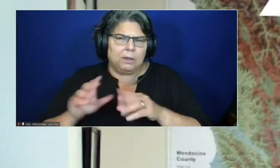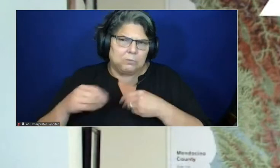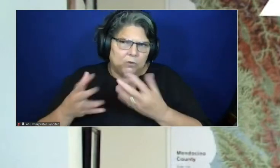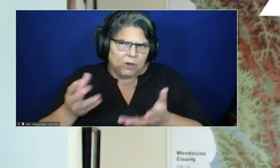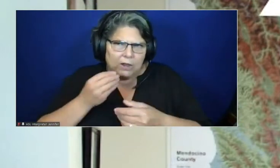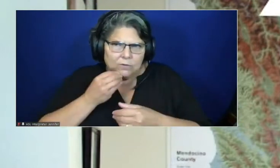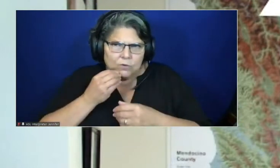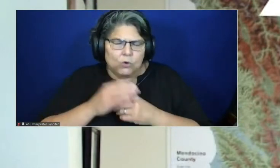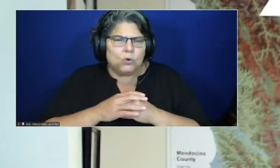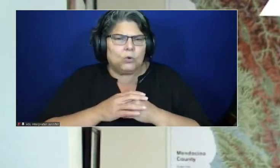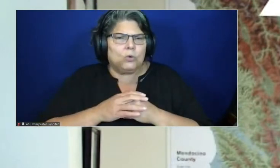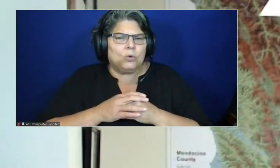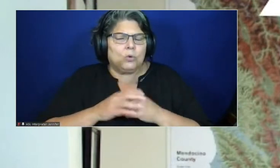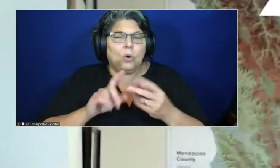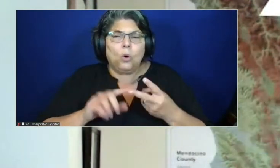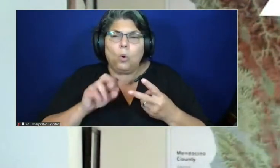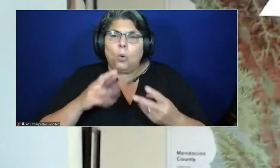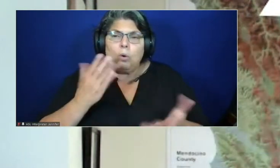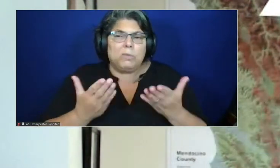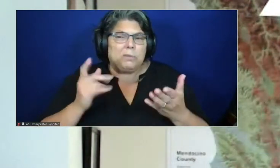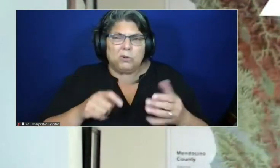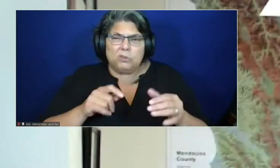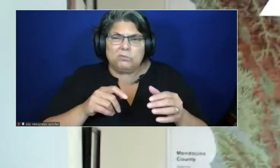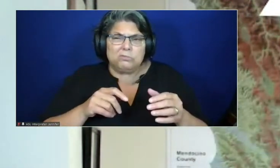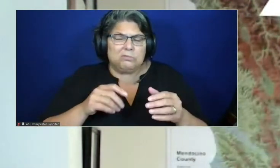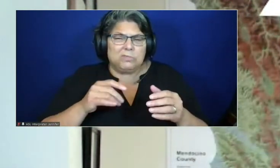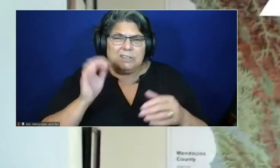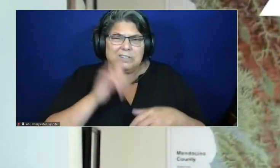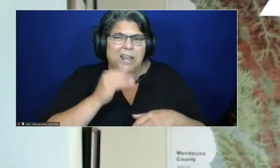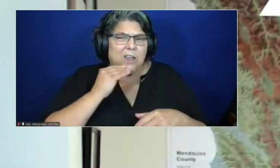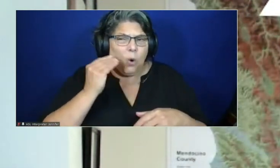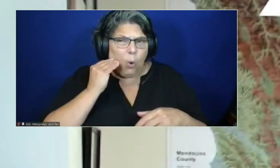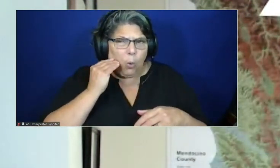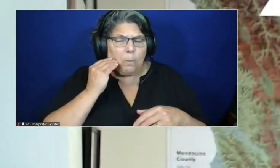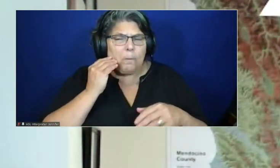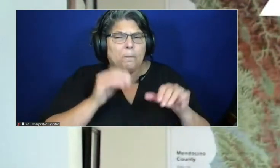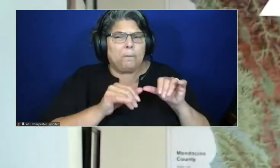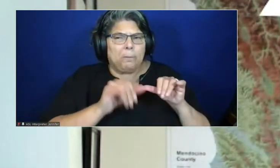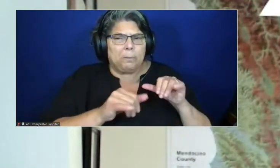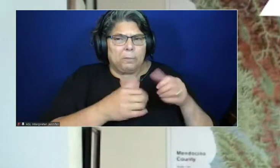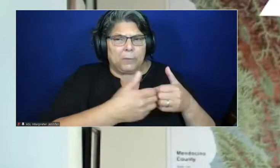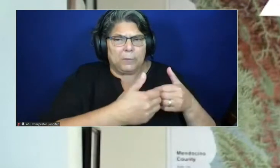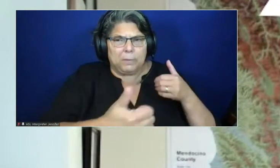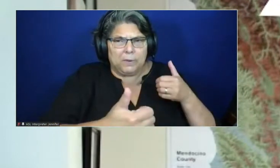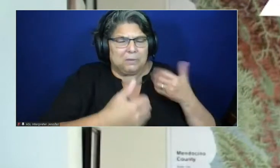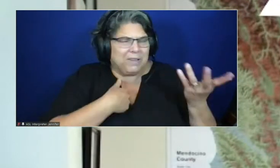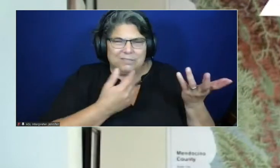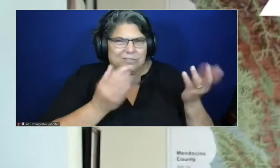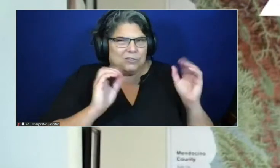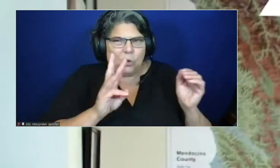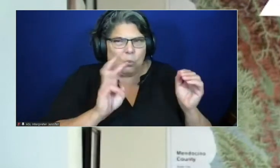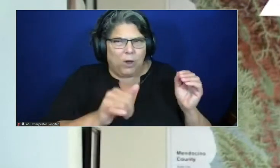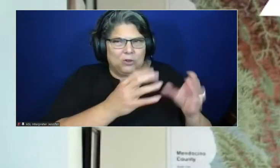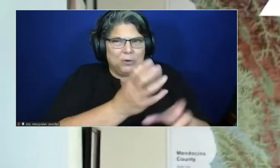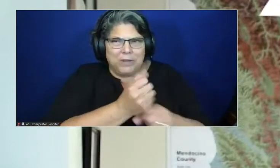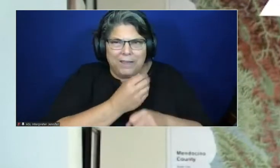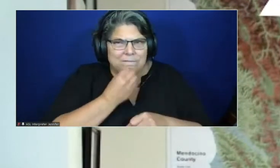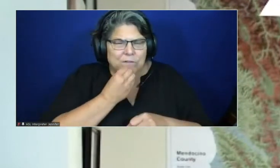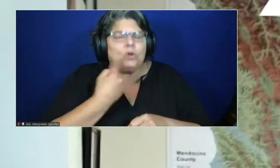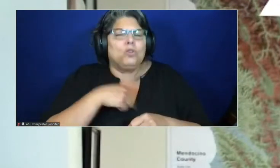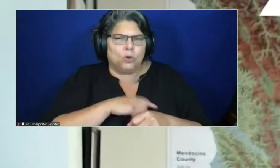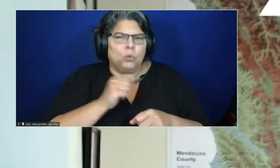be someone who can quarantine at home or isolate at home, but then they have no way to get some food, and so we can provide